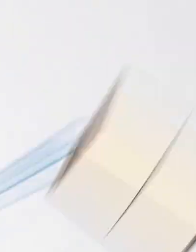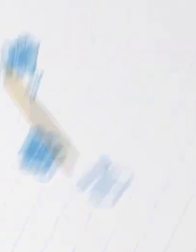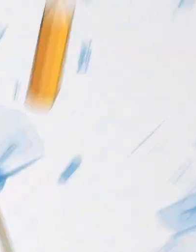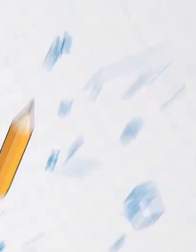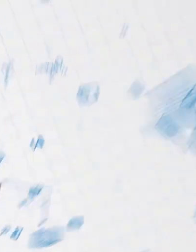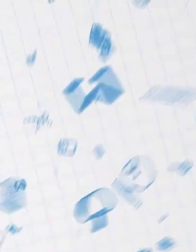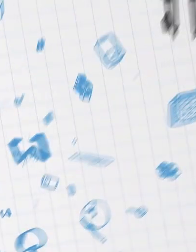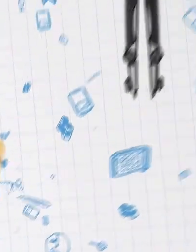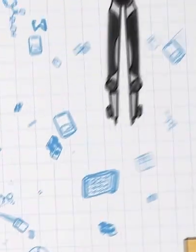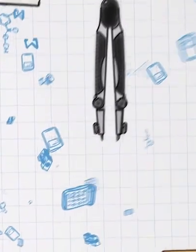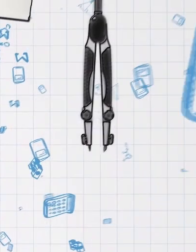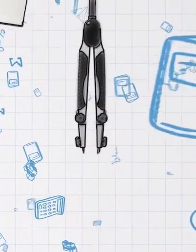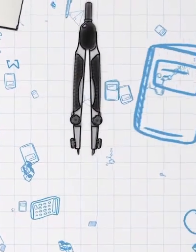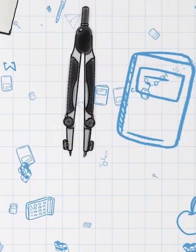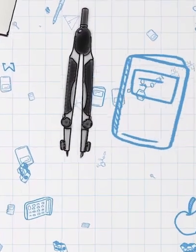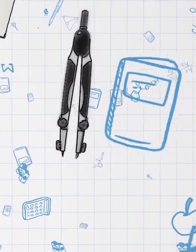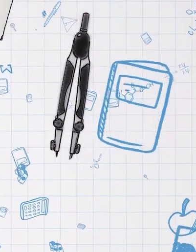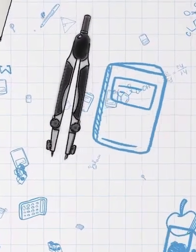goodbye.